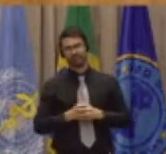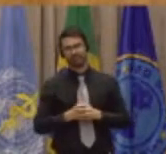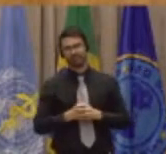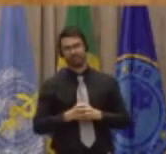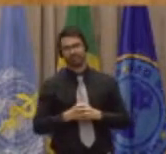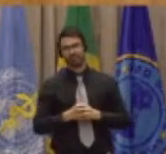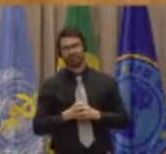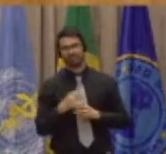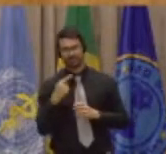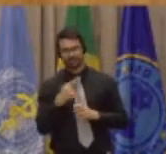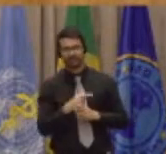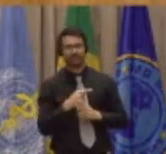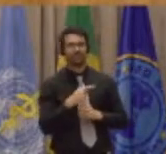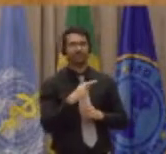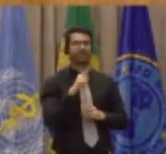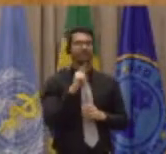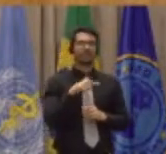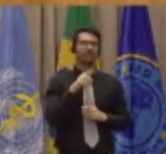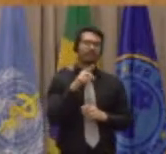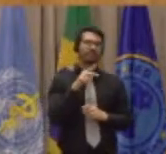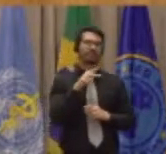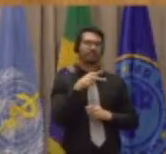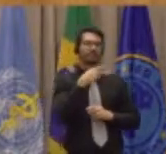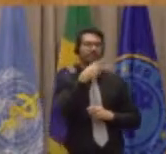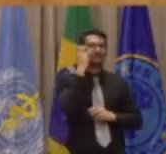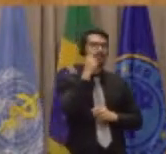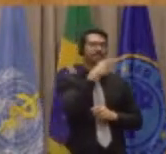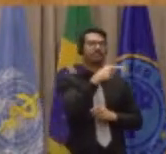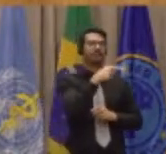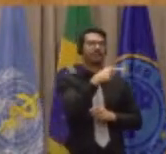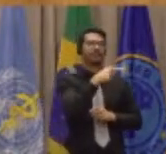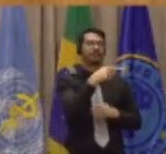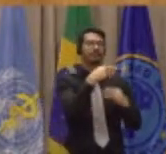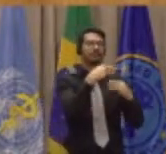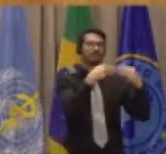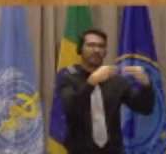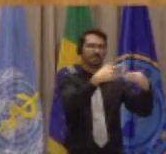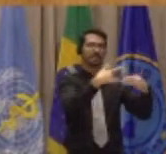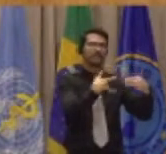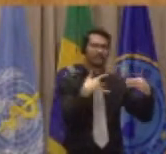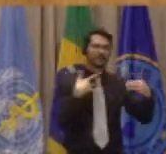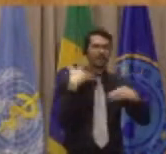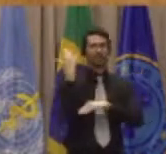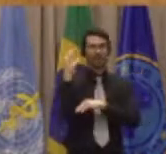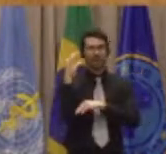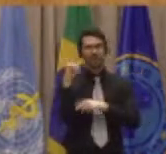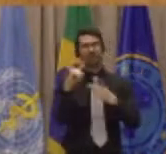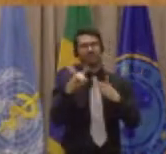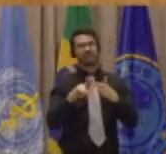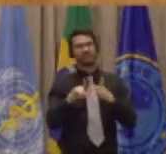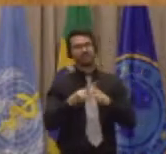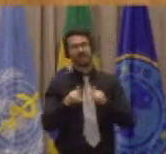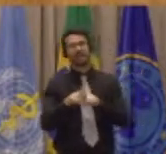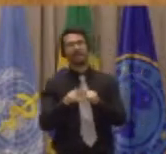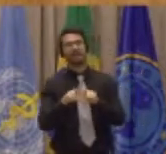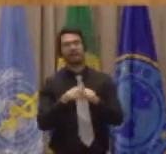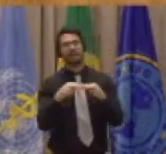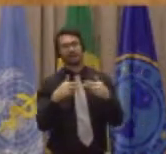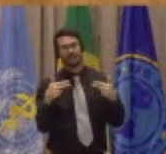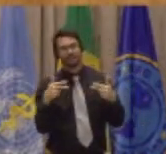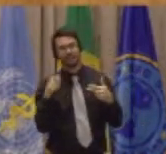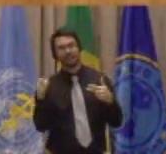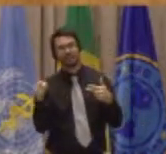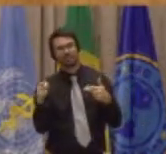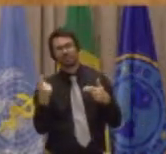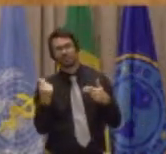have several elements since the view of the Ministry of Health, the effort of